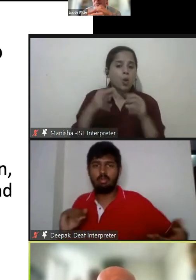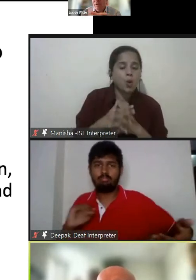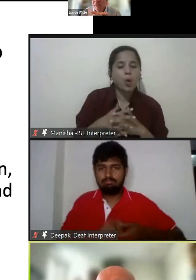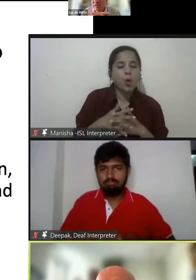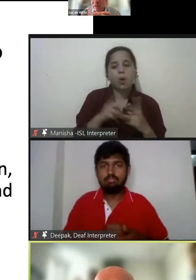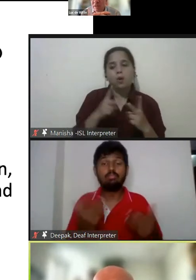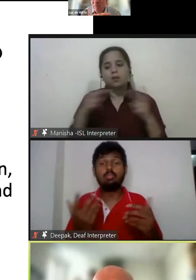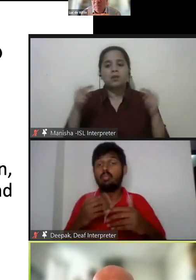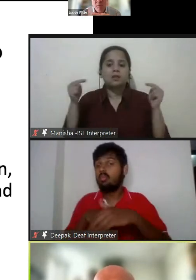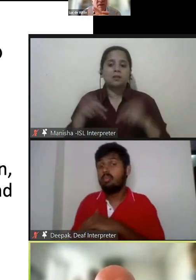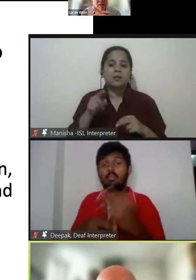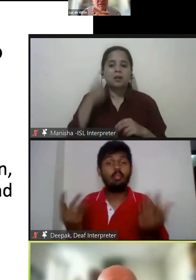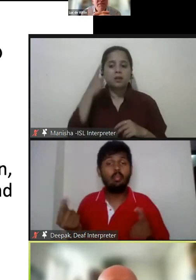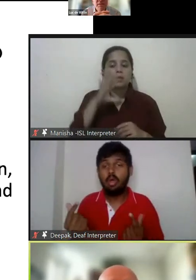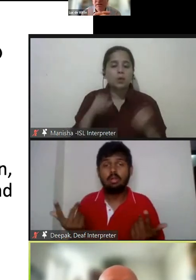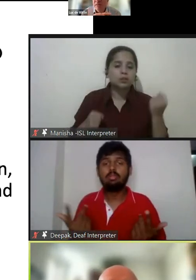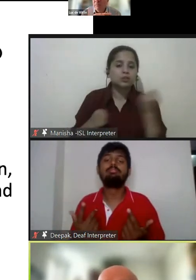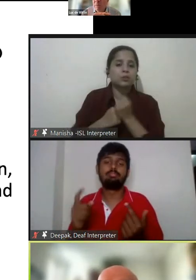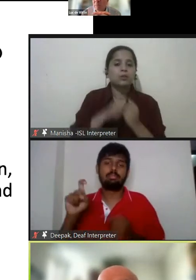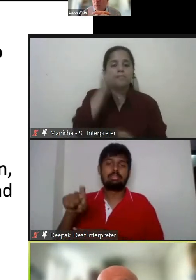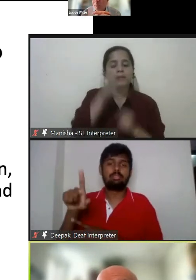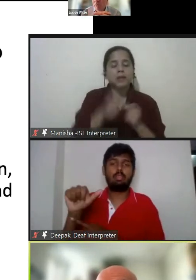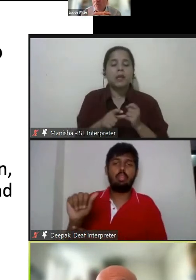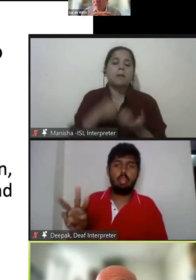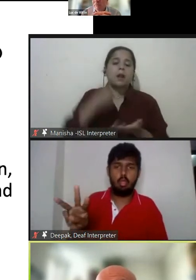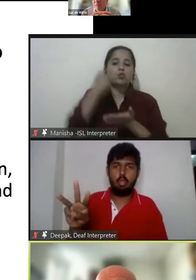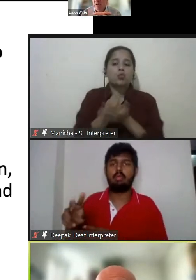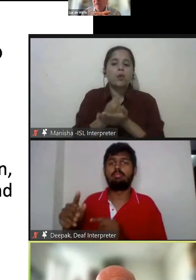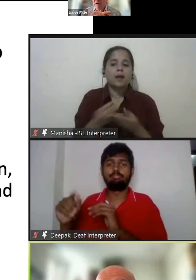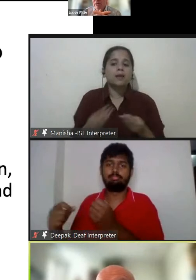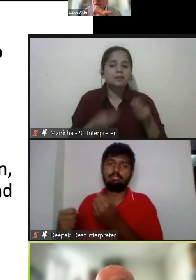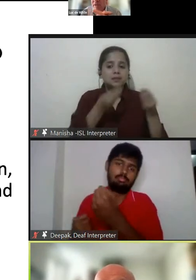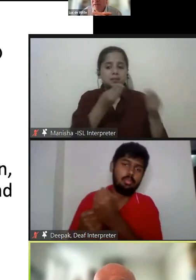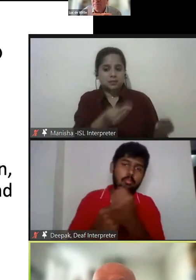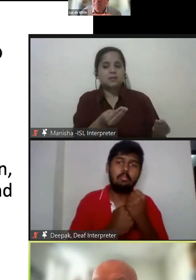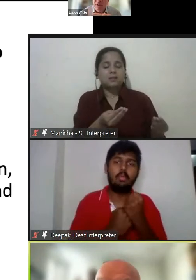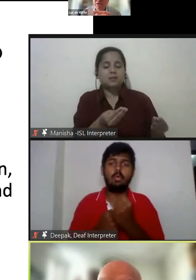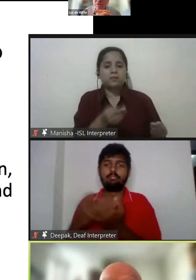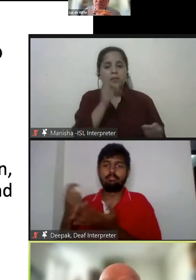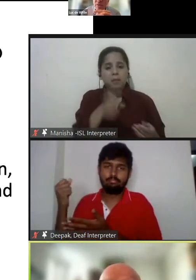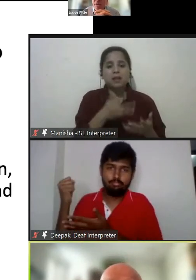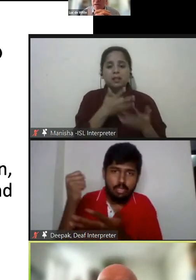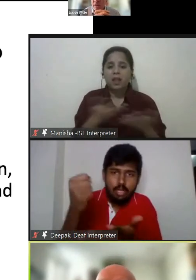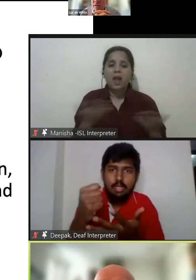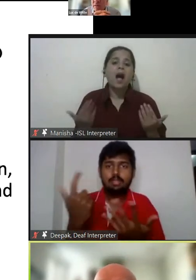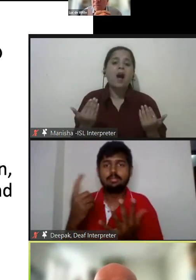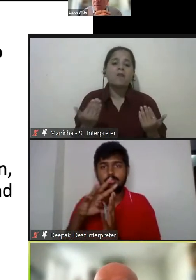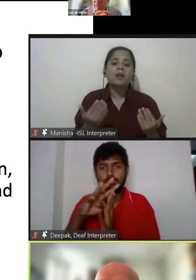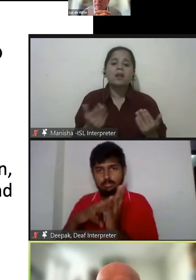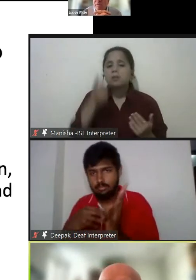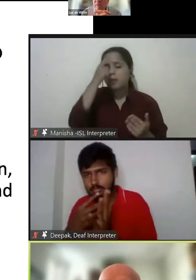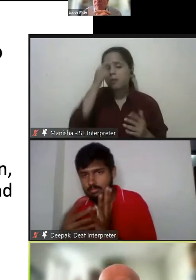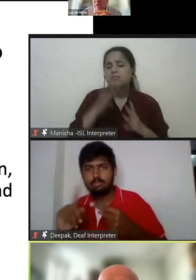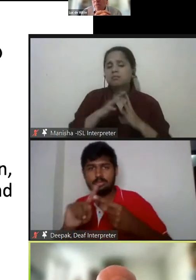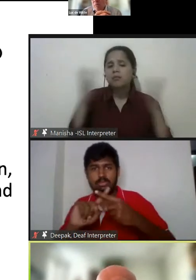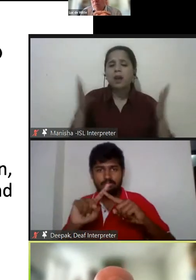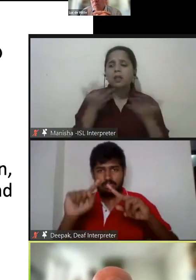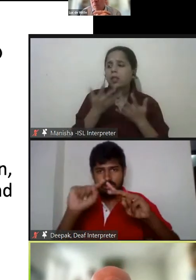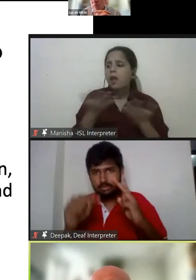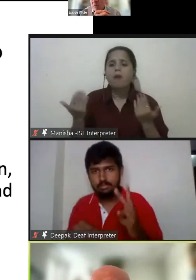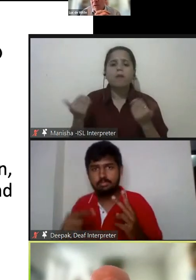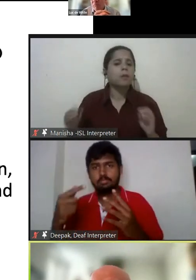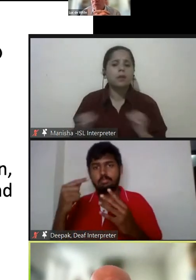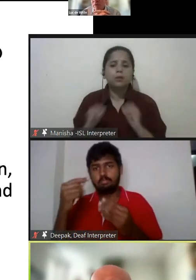that supports things, that gives people rights. Products have to be available. That's a big issue. And we